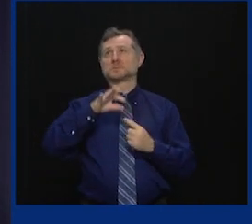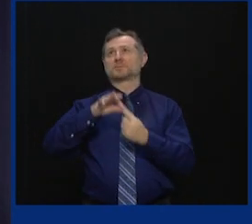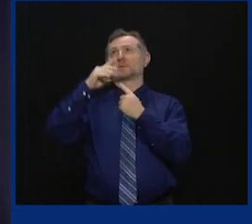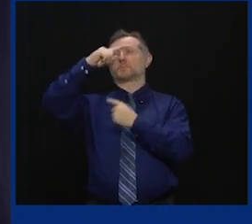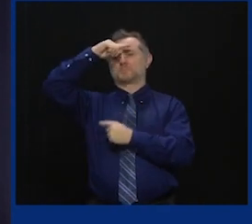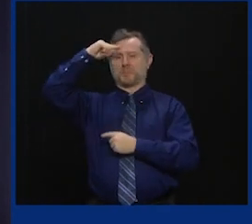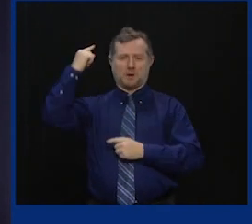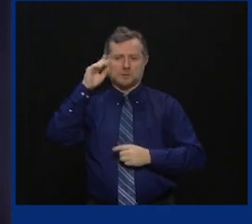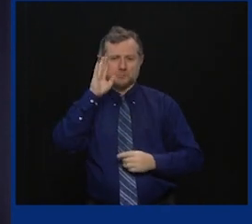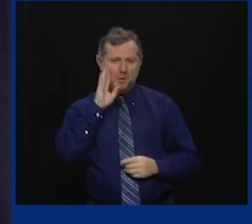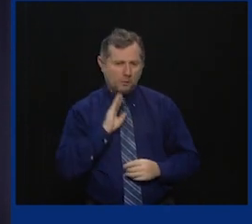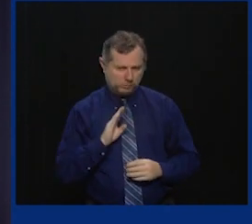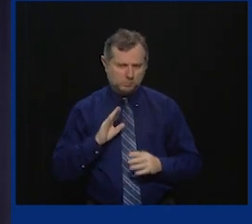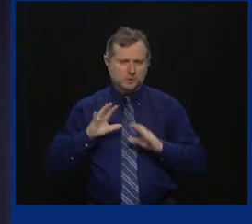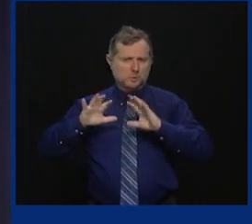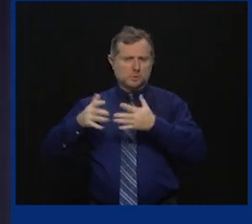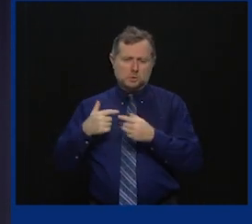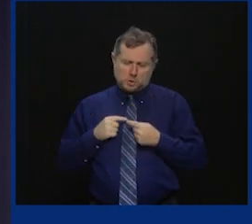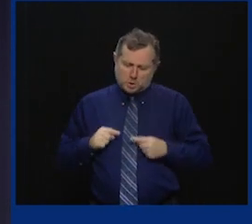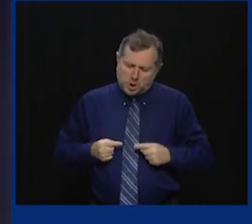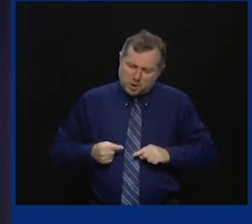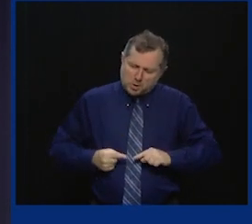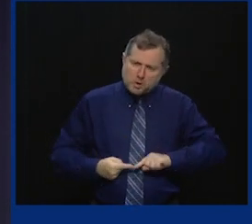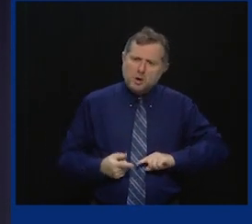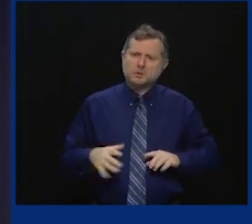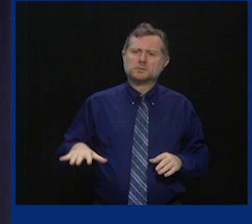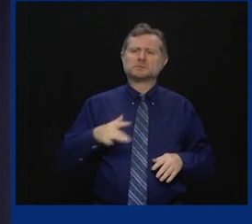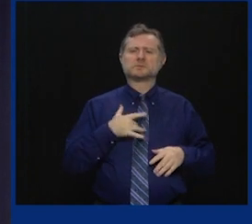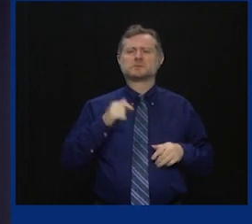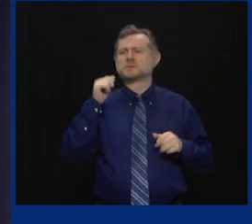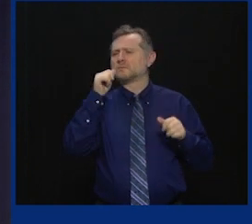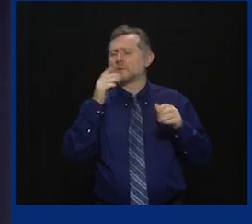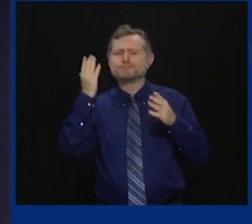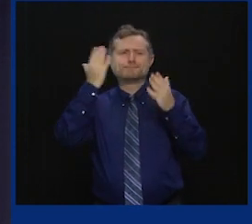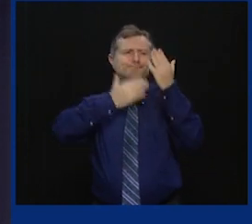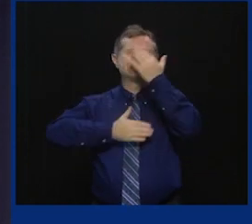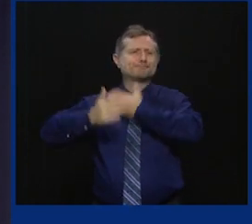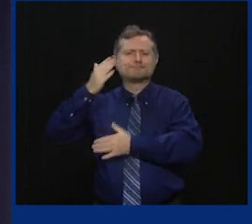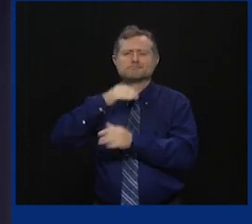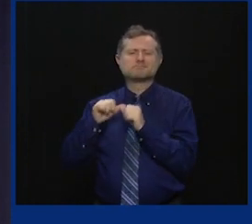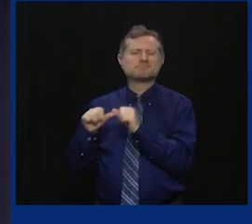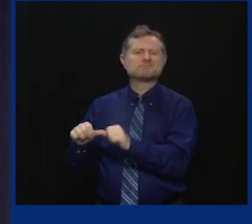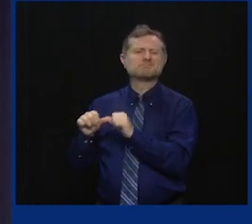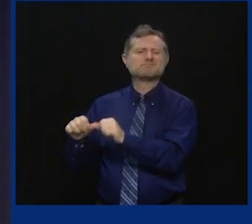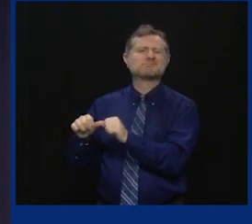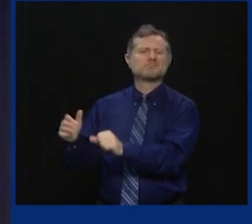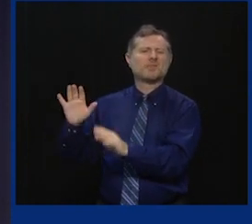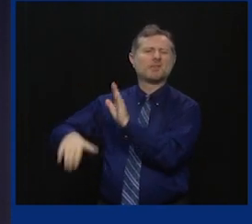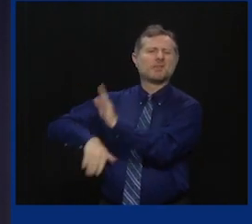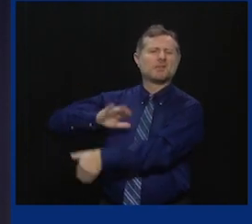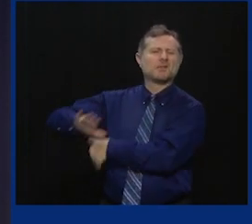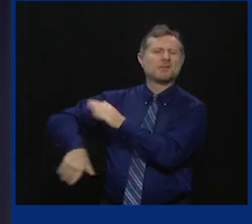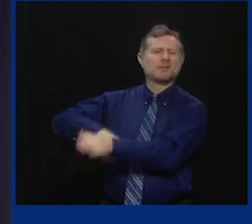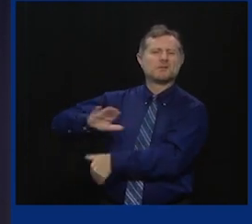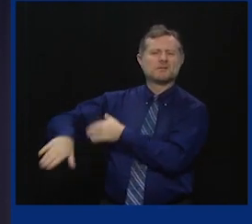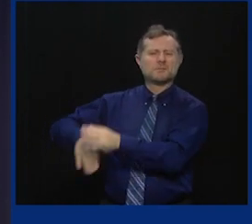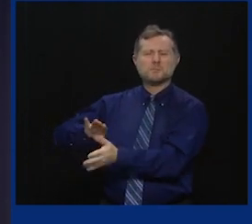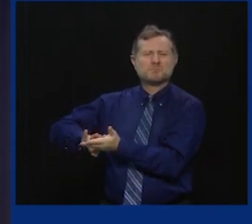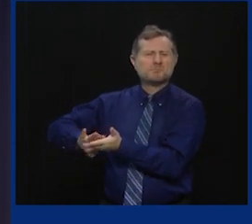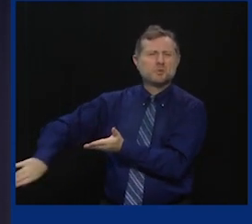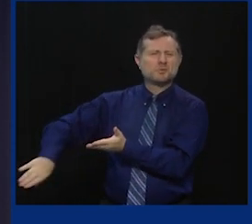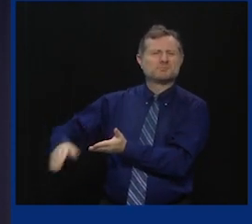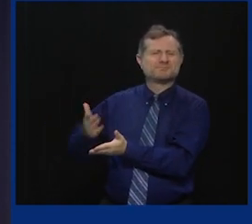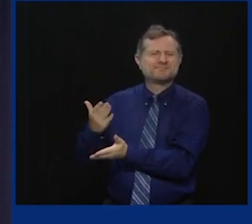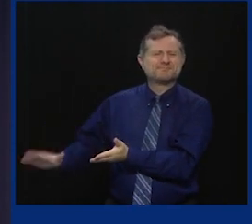harmed, who continue to be overlooked, who continue to be silenced and marginalized, who continue to